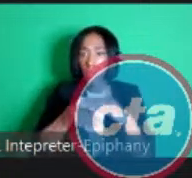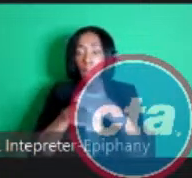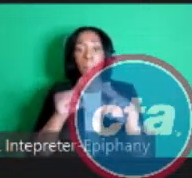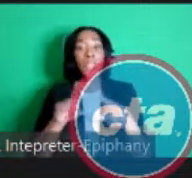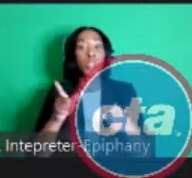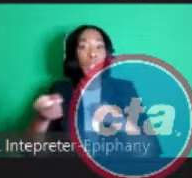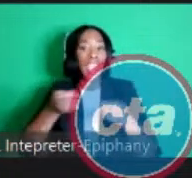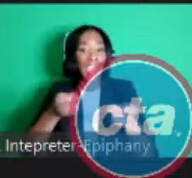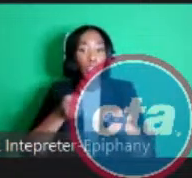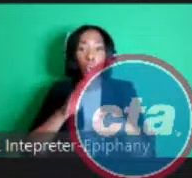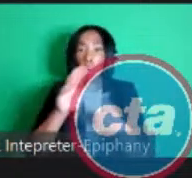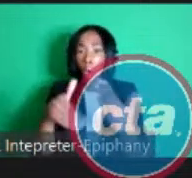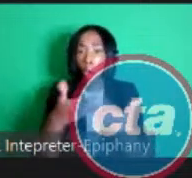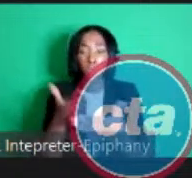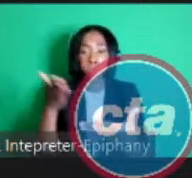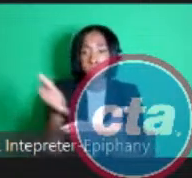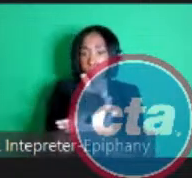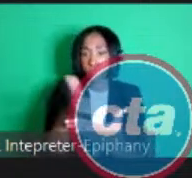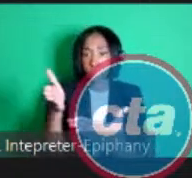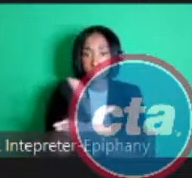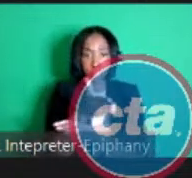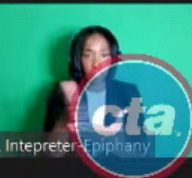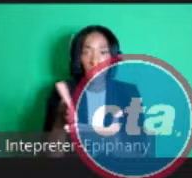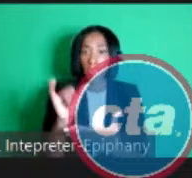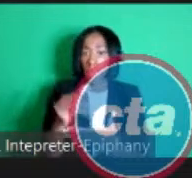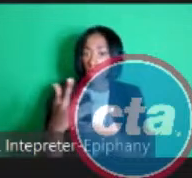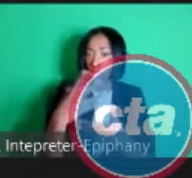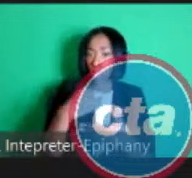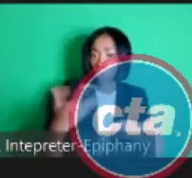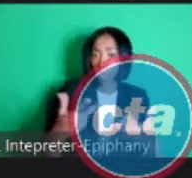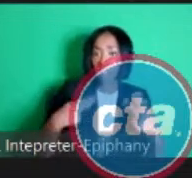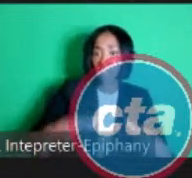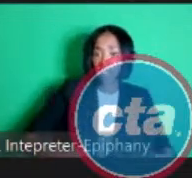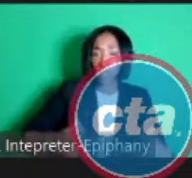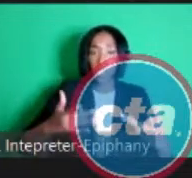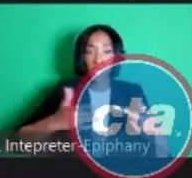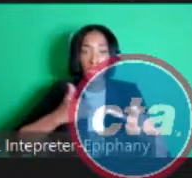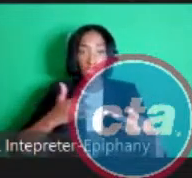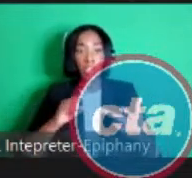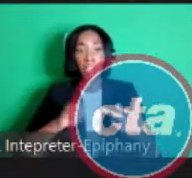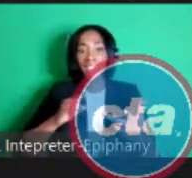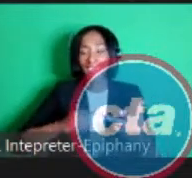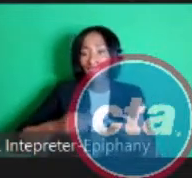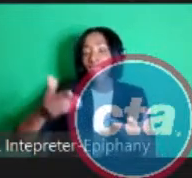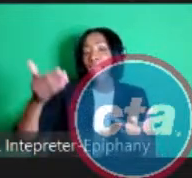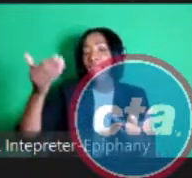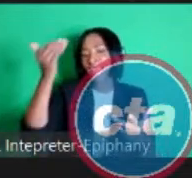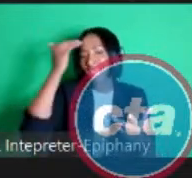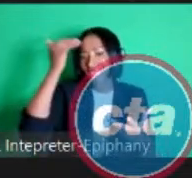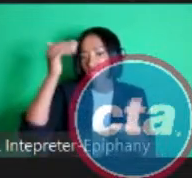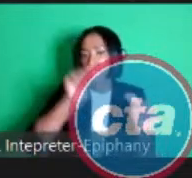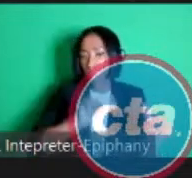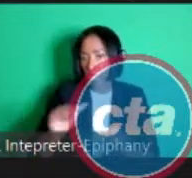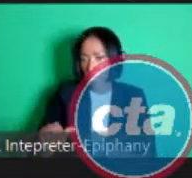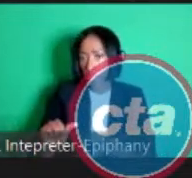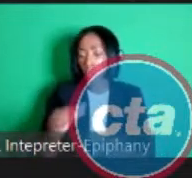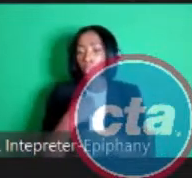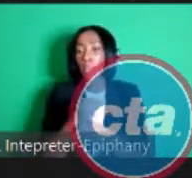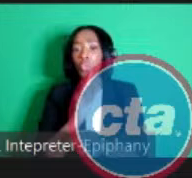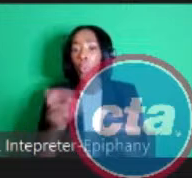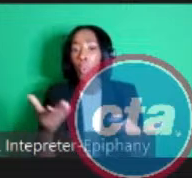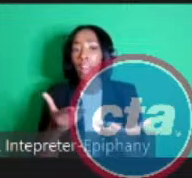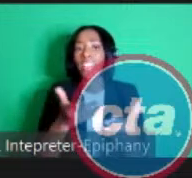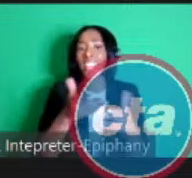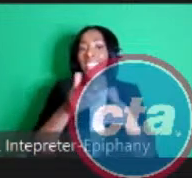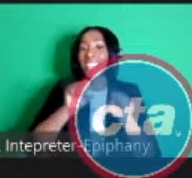all ranges of impacts, which include physical, sensory, and cognitive abilities, to make sure that these stations